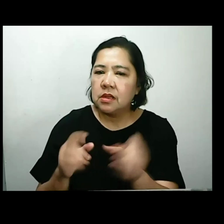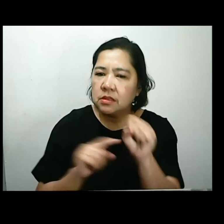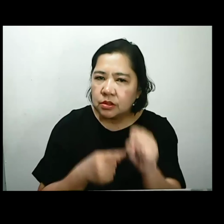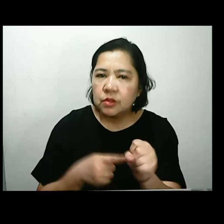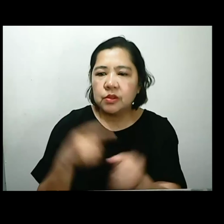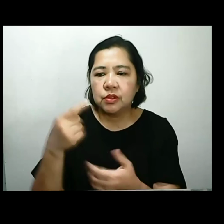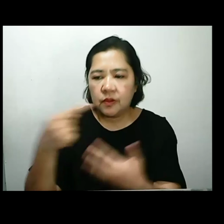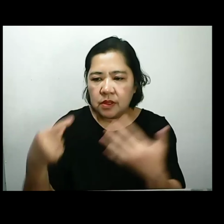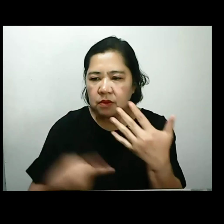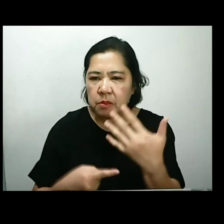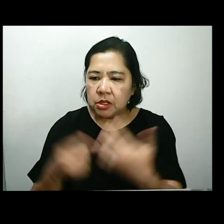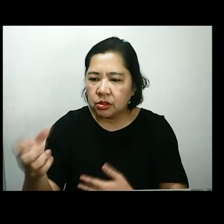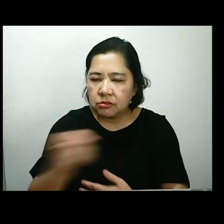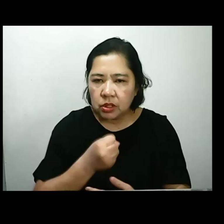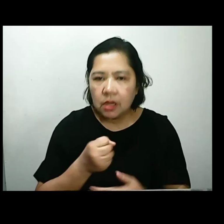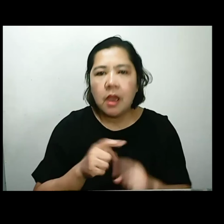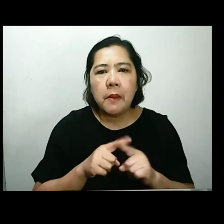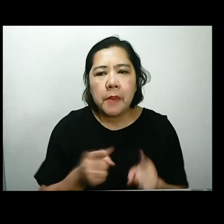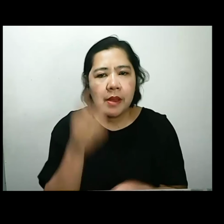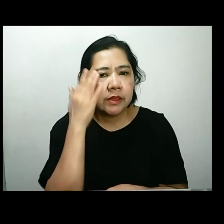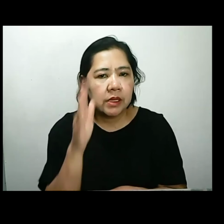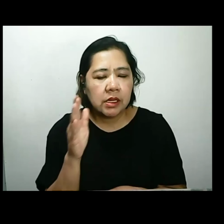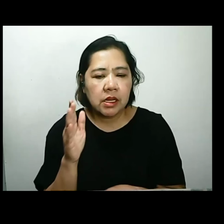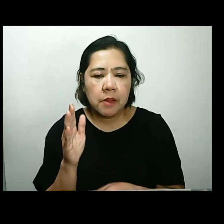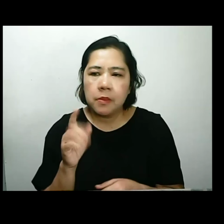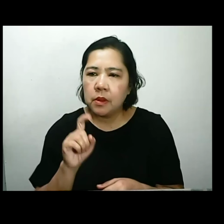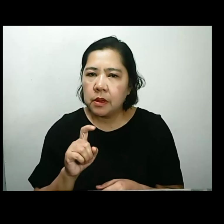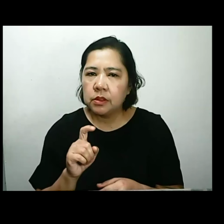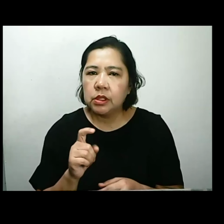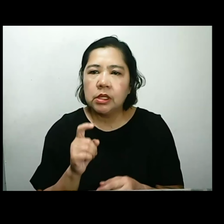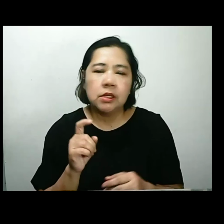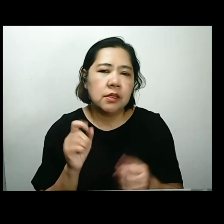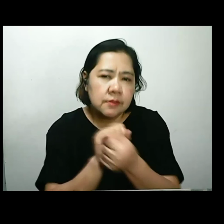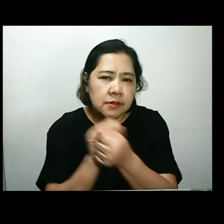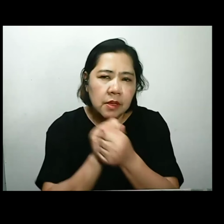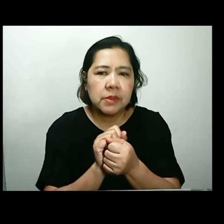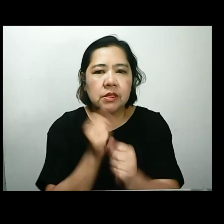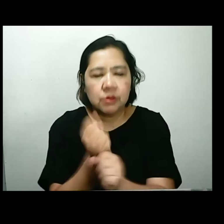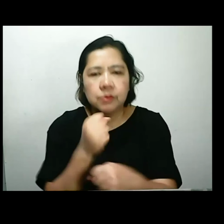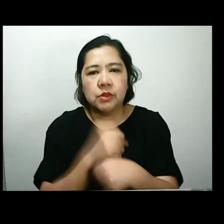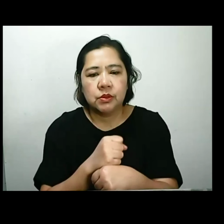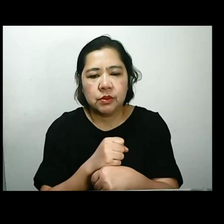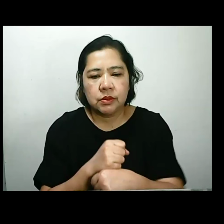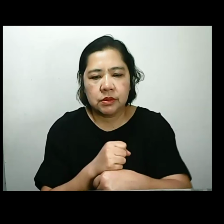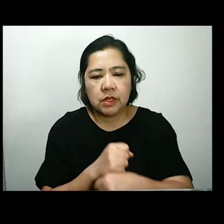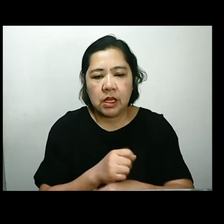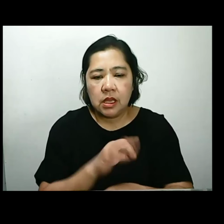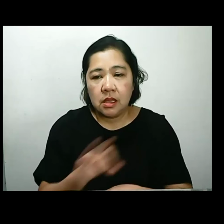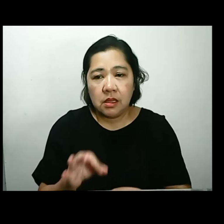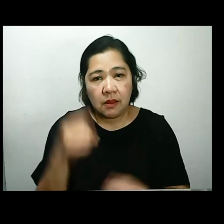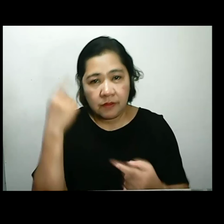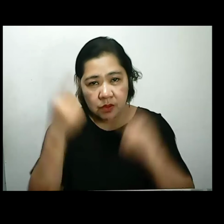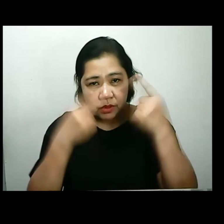that you co-produce that ever knowledge. And I think if you're just so concerned about producing your own knowledge for